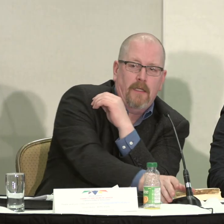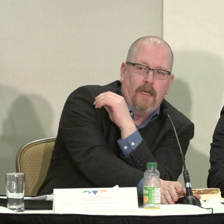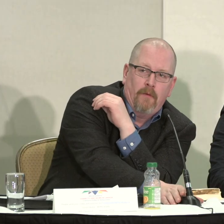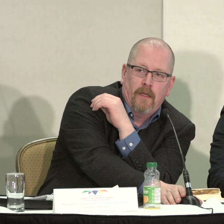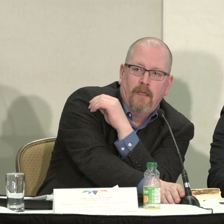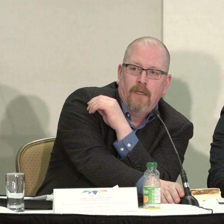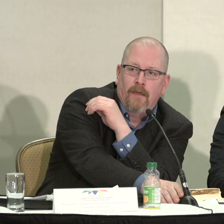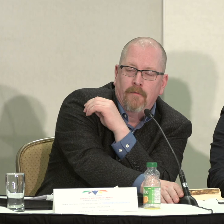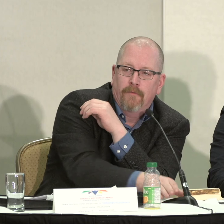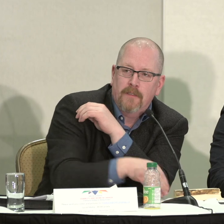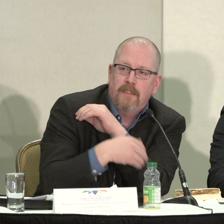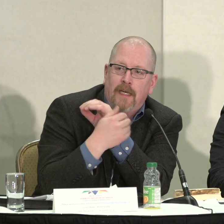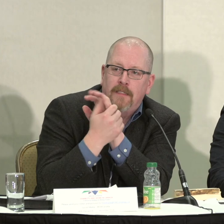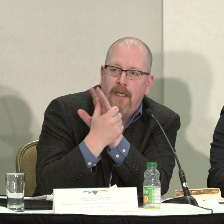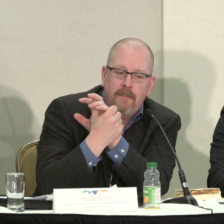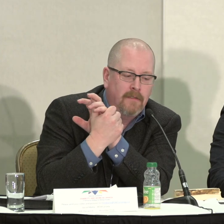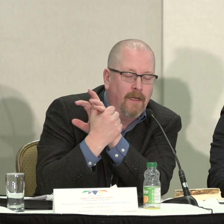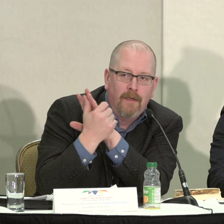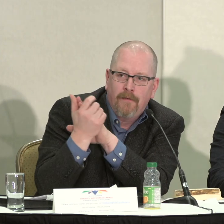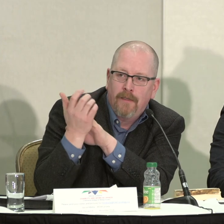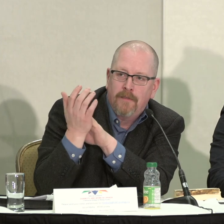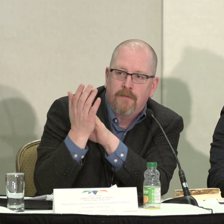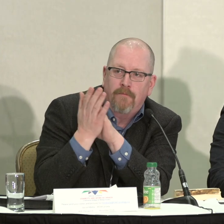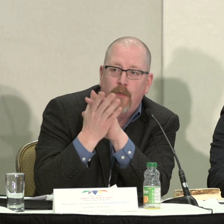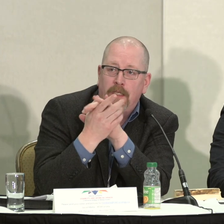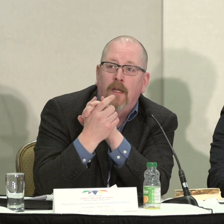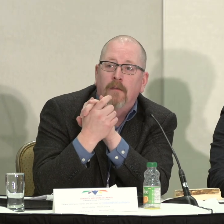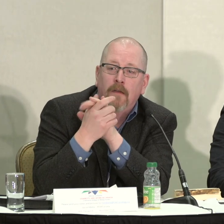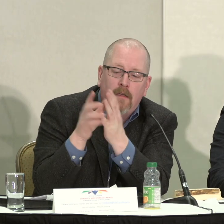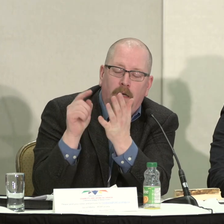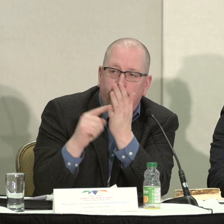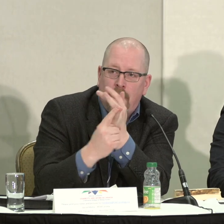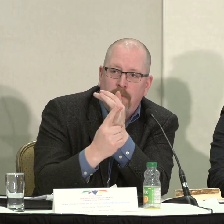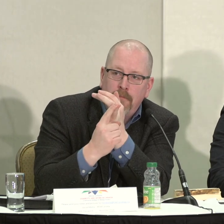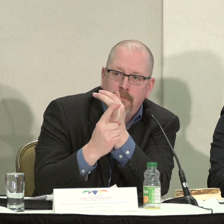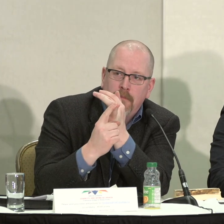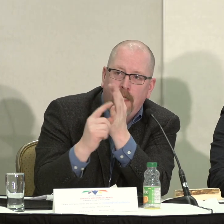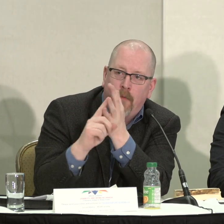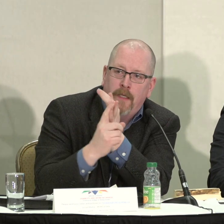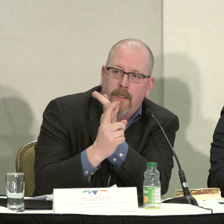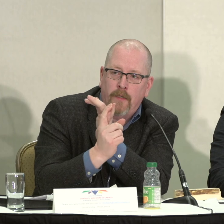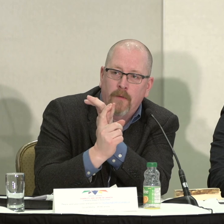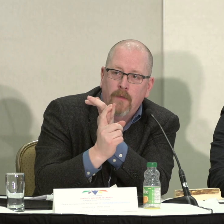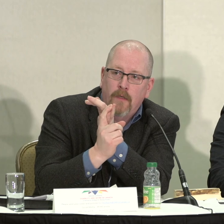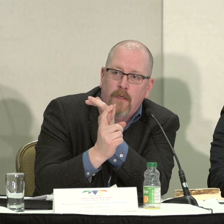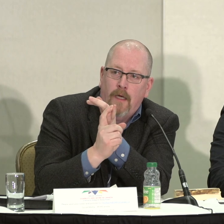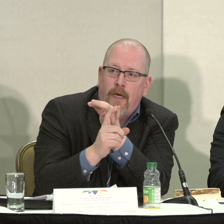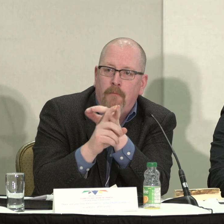I think one of the first things that I'd say is focusing in on the job and what they